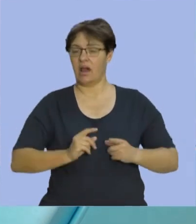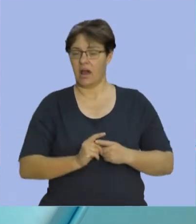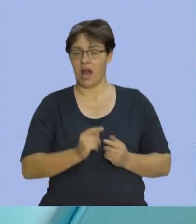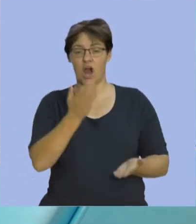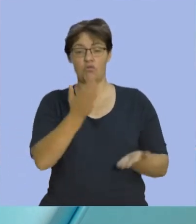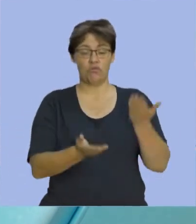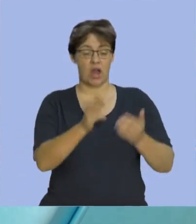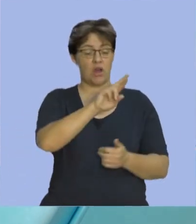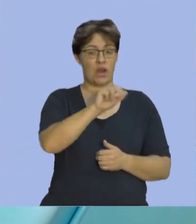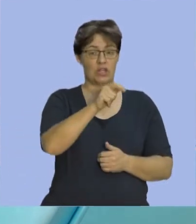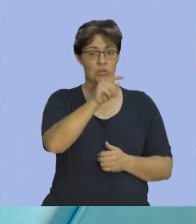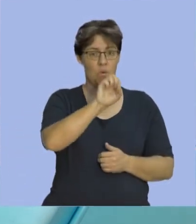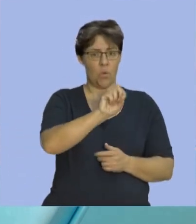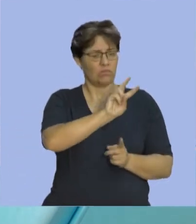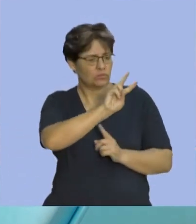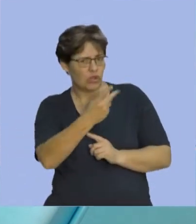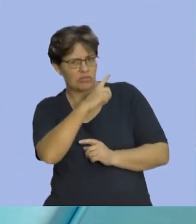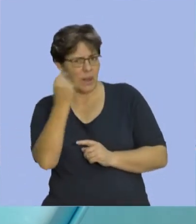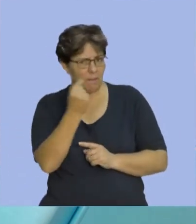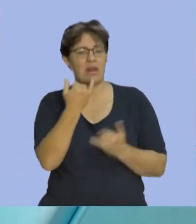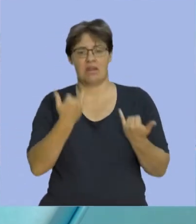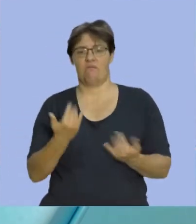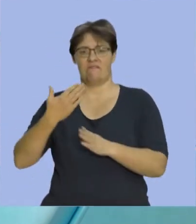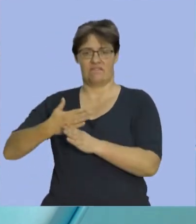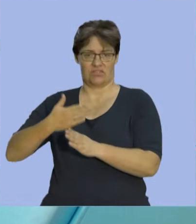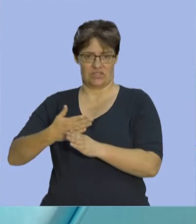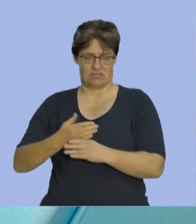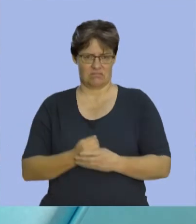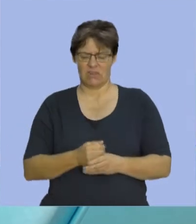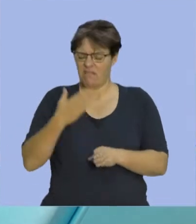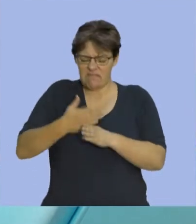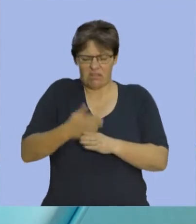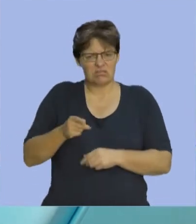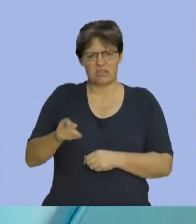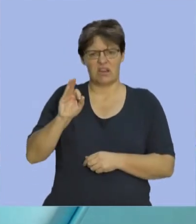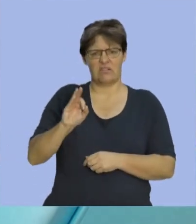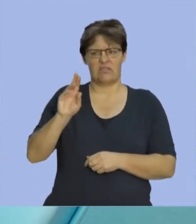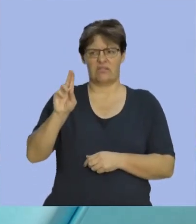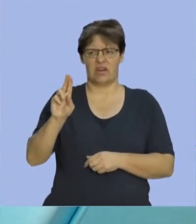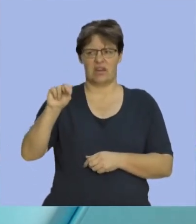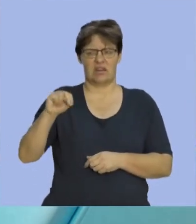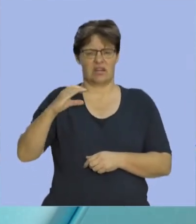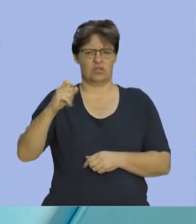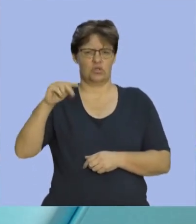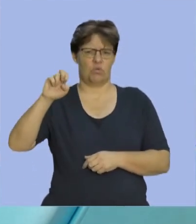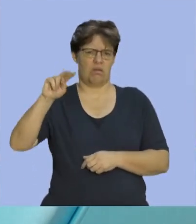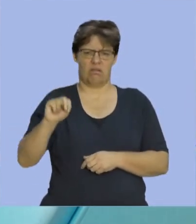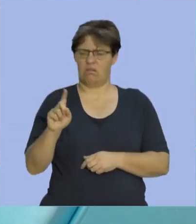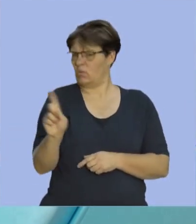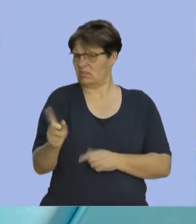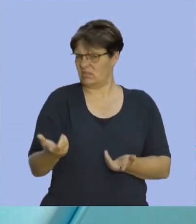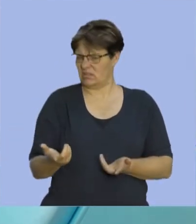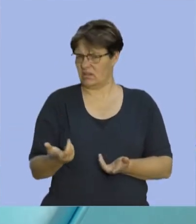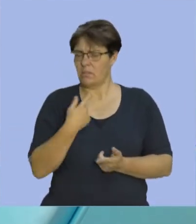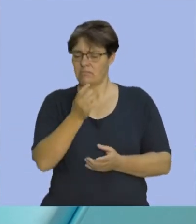ratios functions. But first we'll look at what exactly is a function, right? I think that's the big question that you should